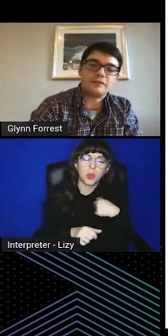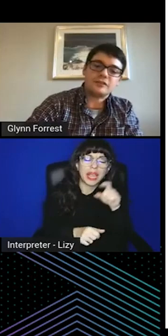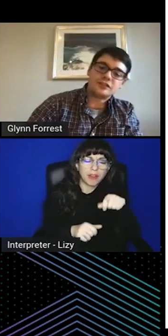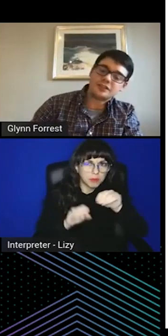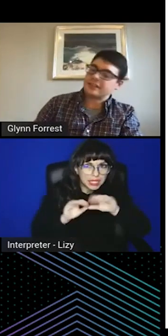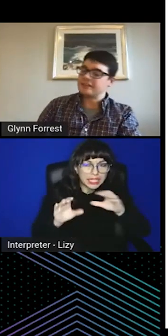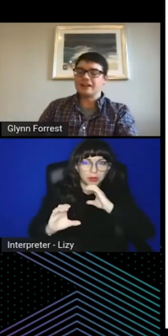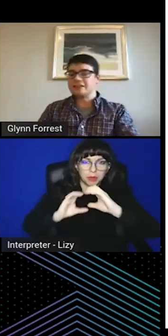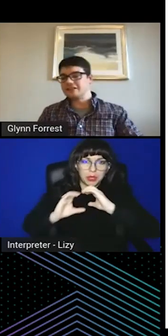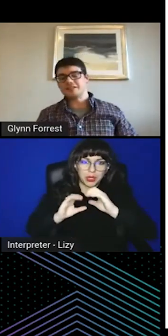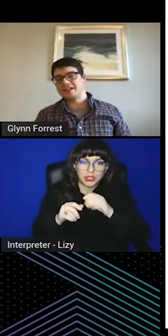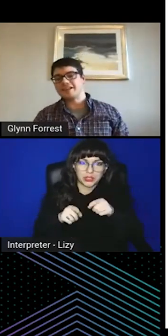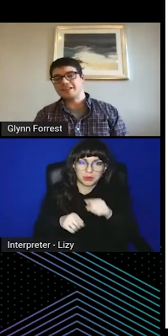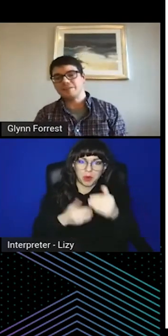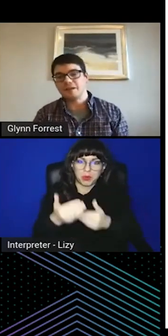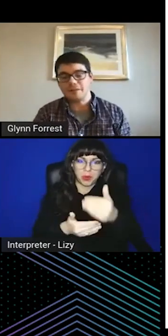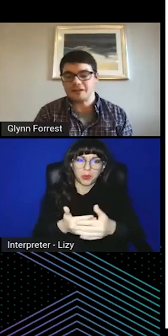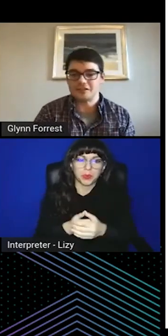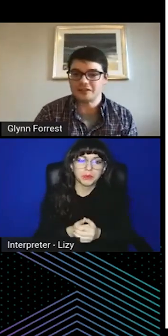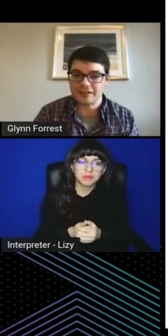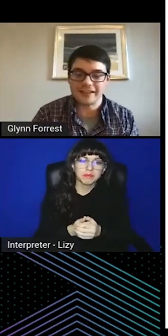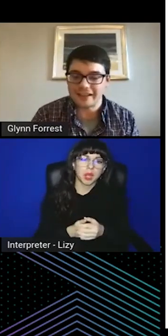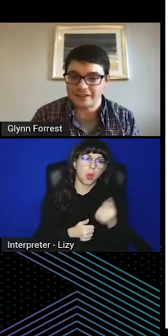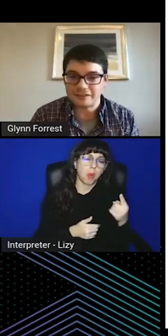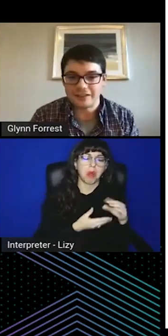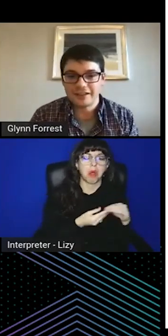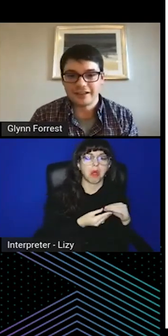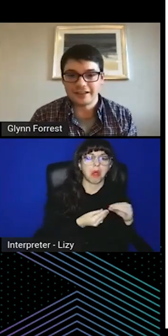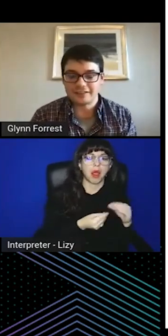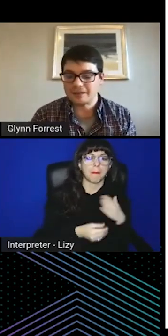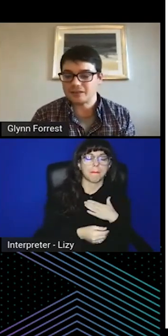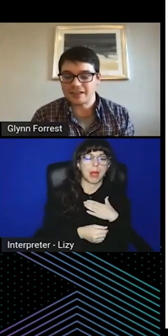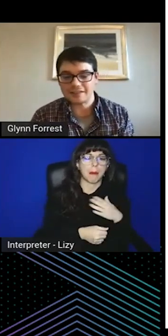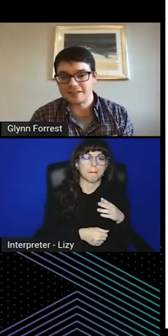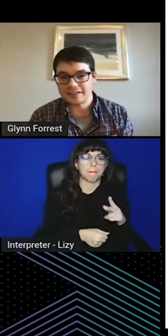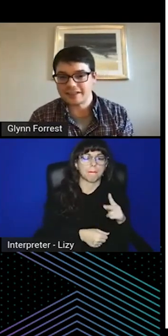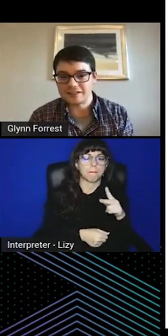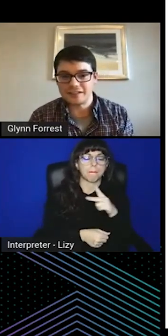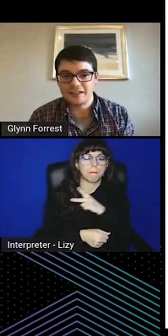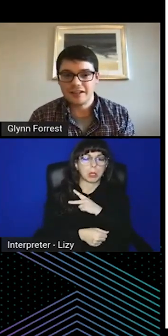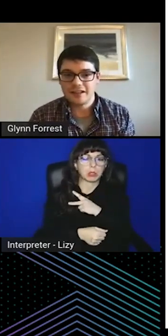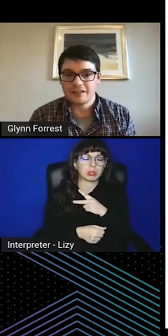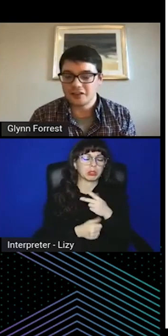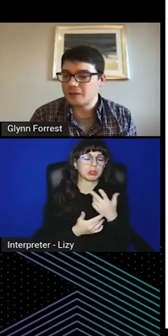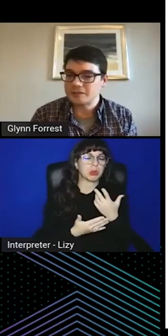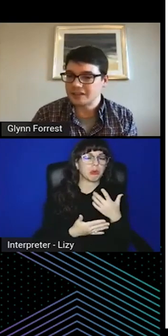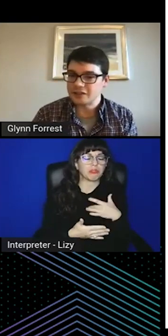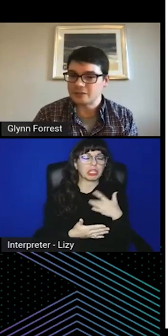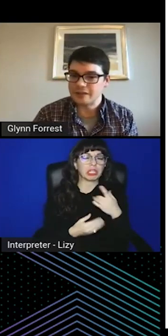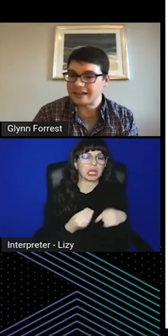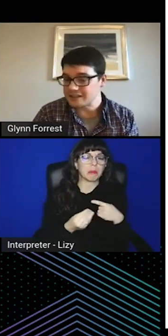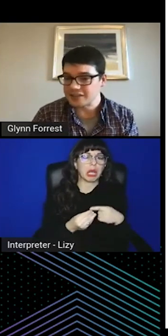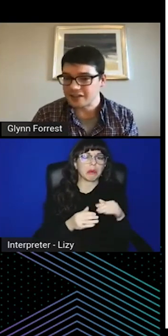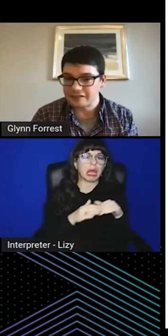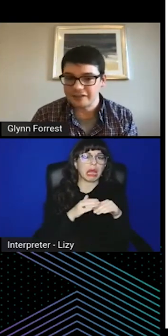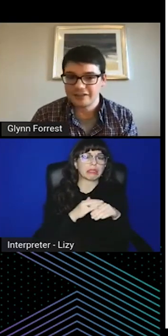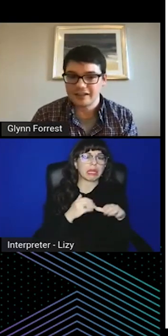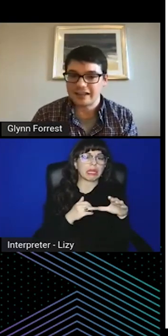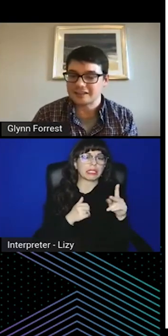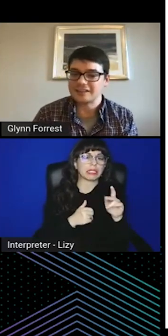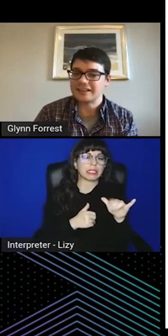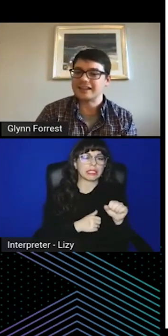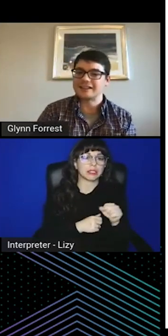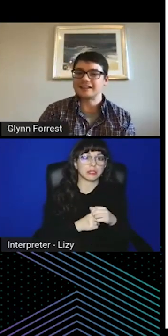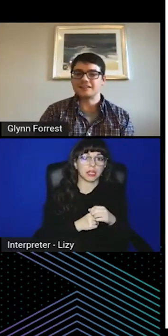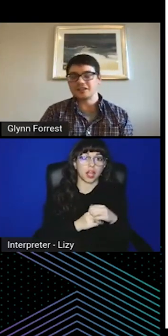Now, just as a little aside, my personal vendetta against Amazon access keys, the top is how it is done,